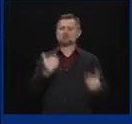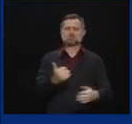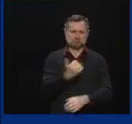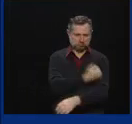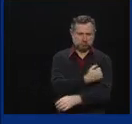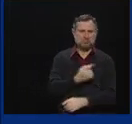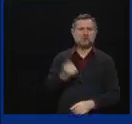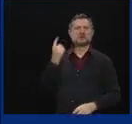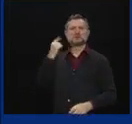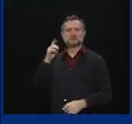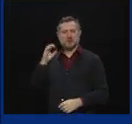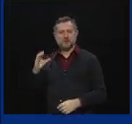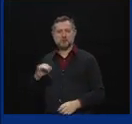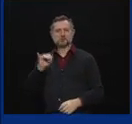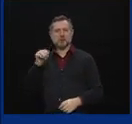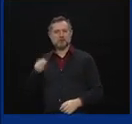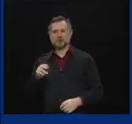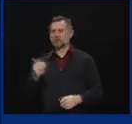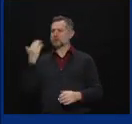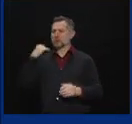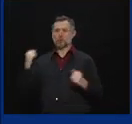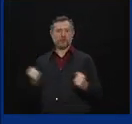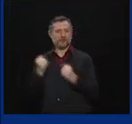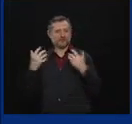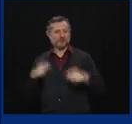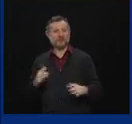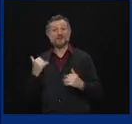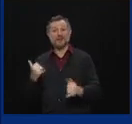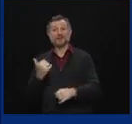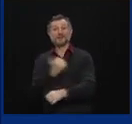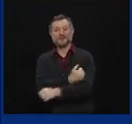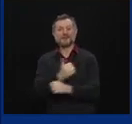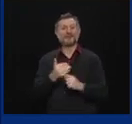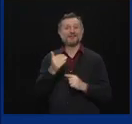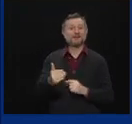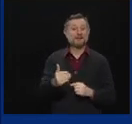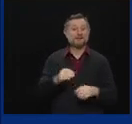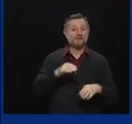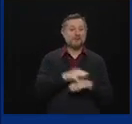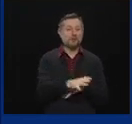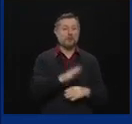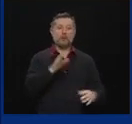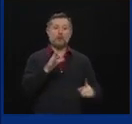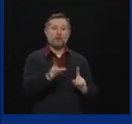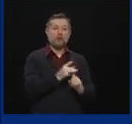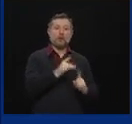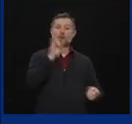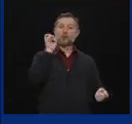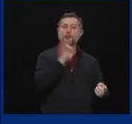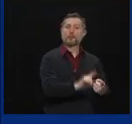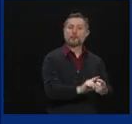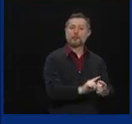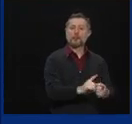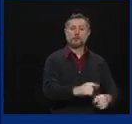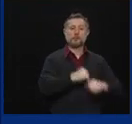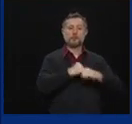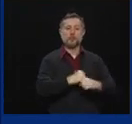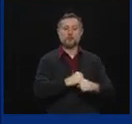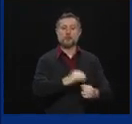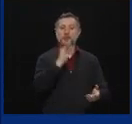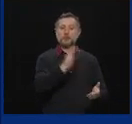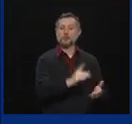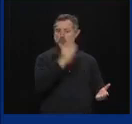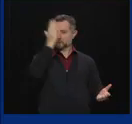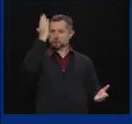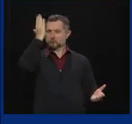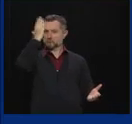and January, starting to wane. The efficiency of this is starting to wane. We saw that, we know that.